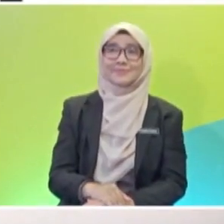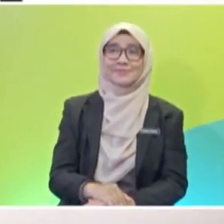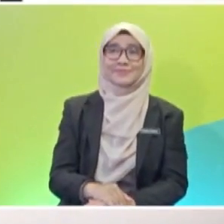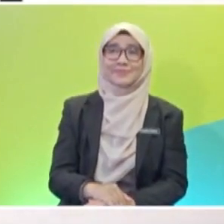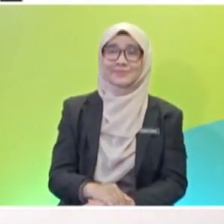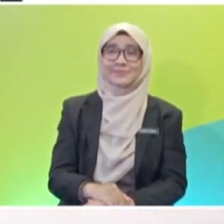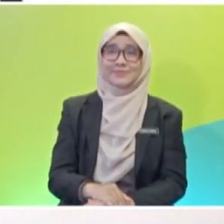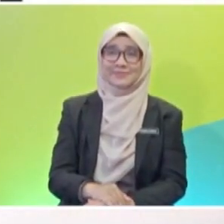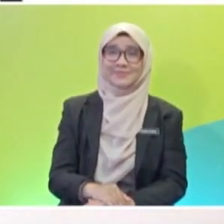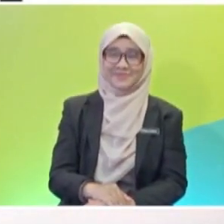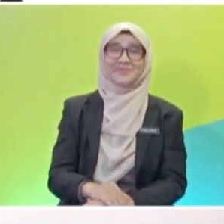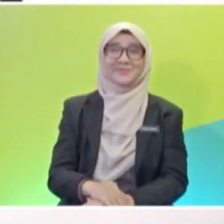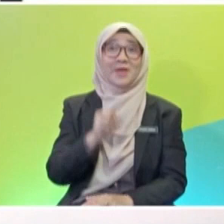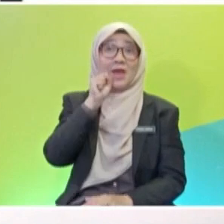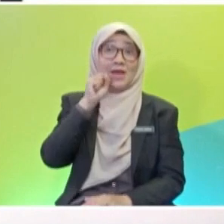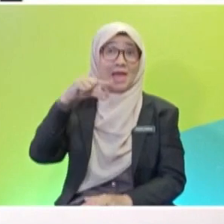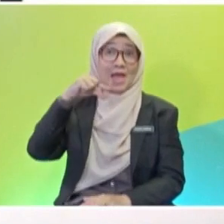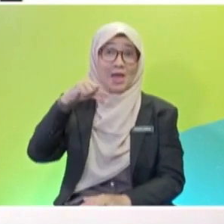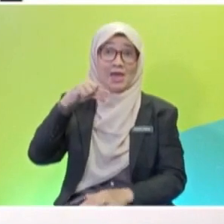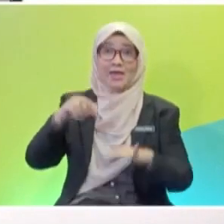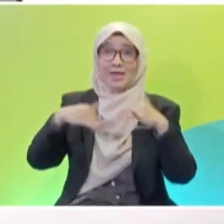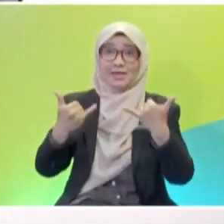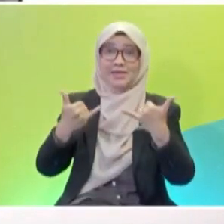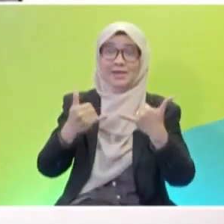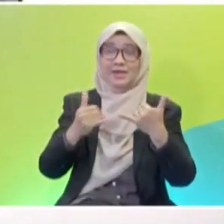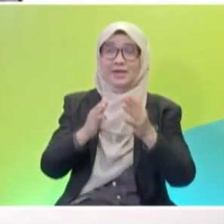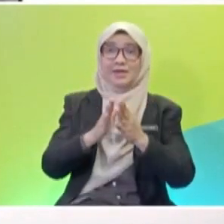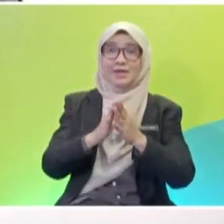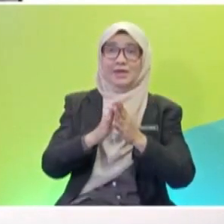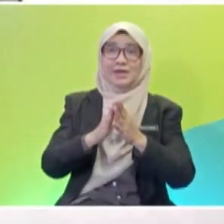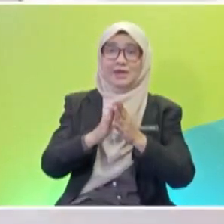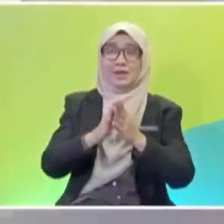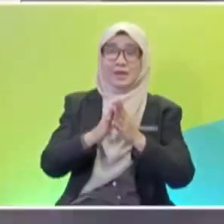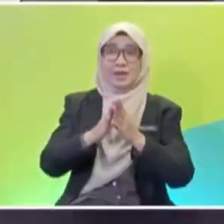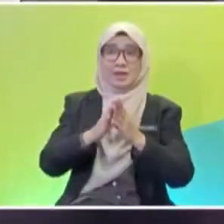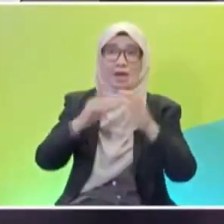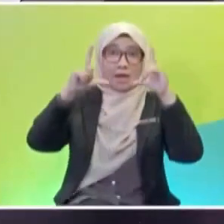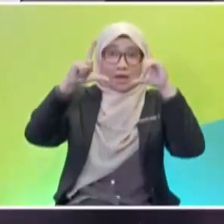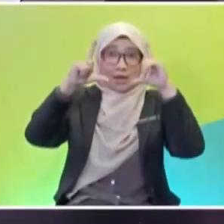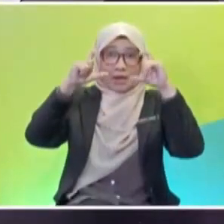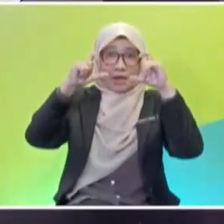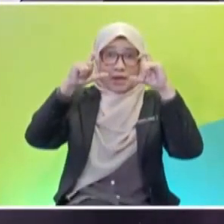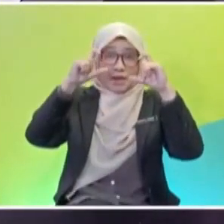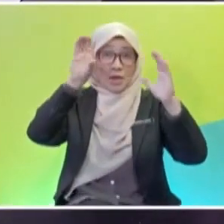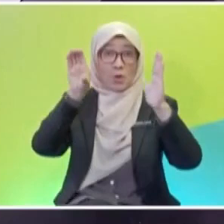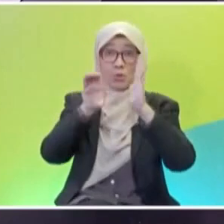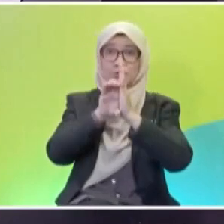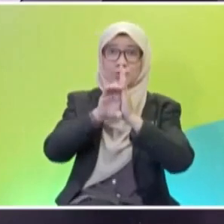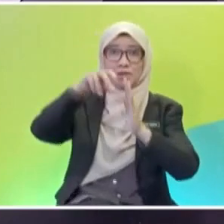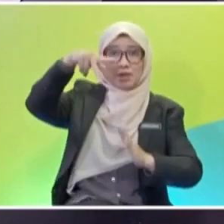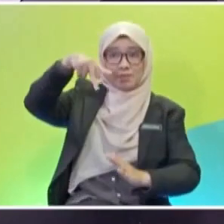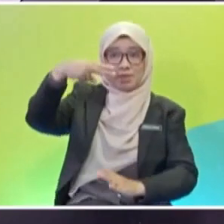Shafika. Oh, me? Yes, all right, why don't I'll you try? do that. I think it stands for photograph. Photograph. Girls, do you think Shafika's